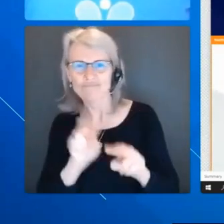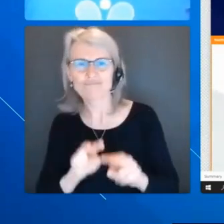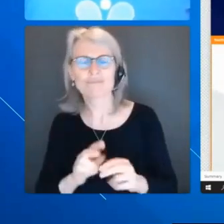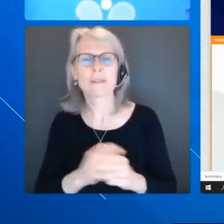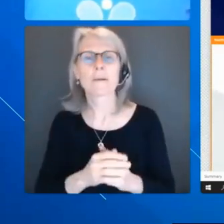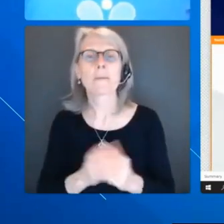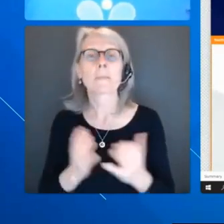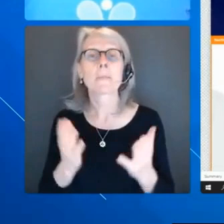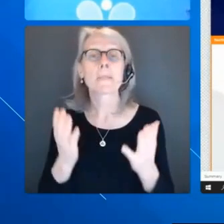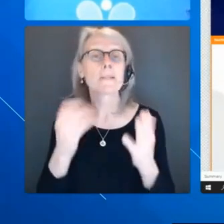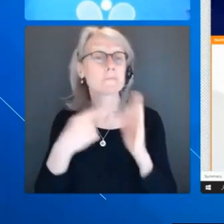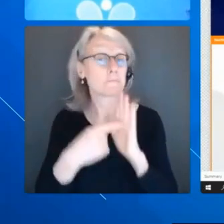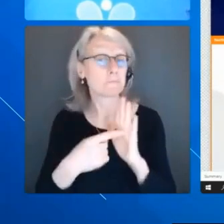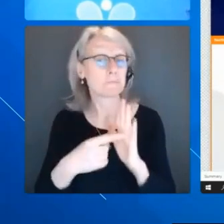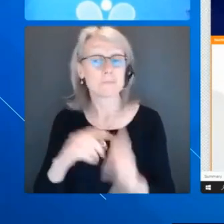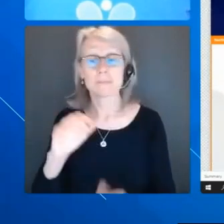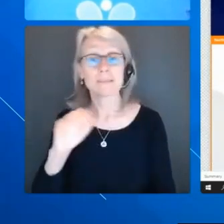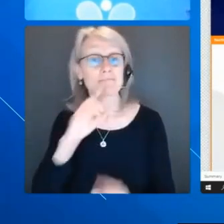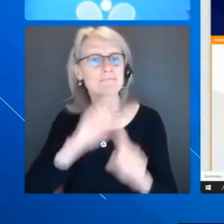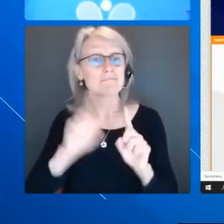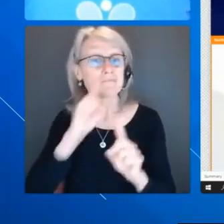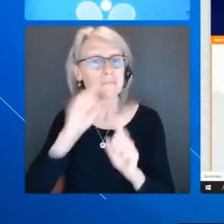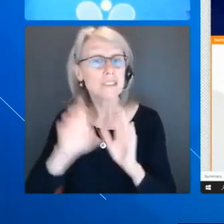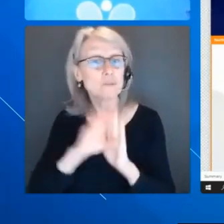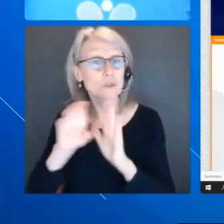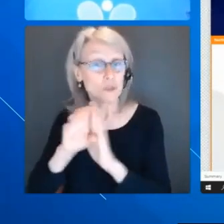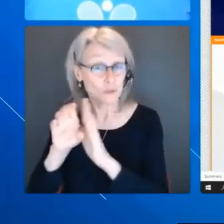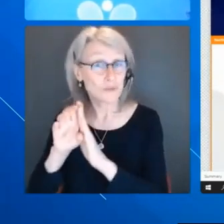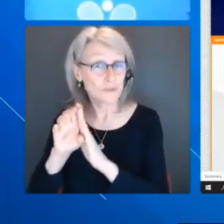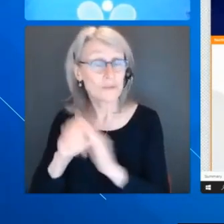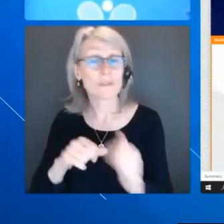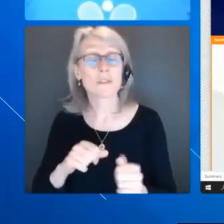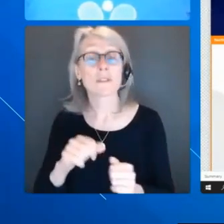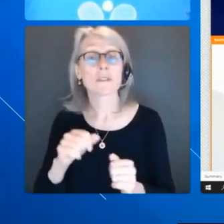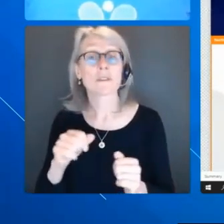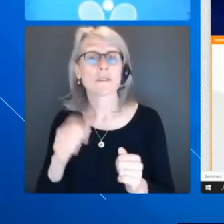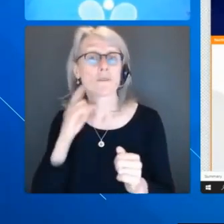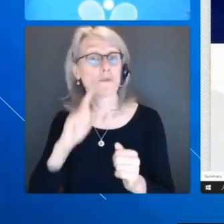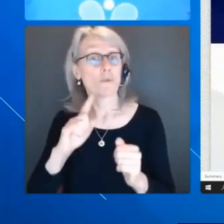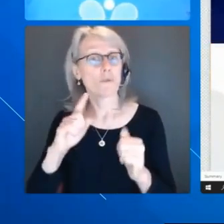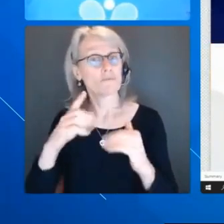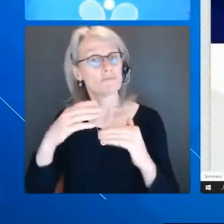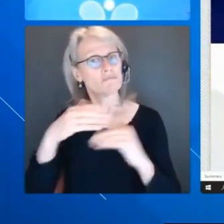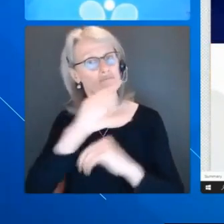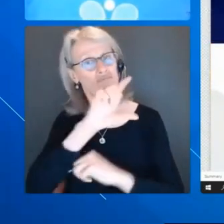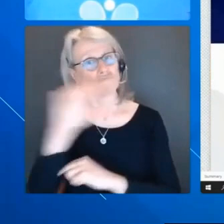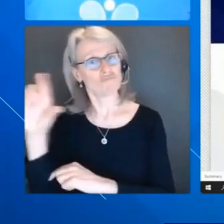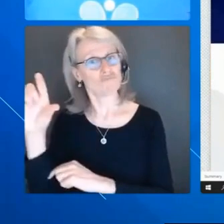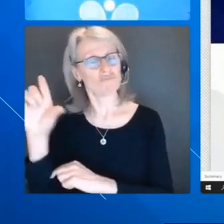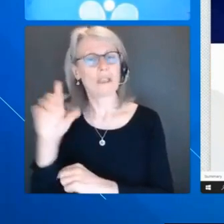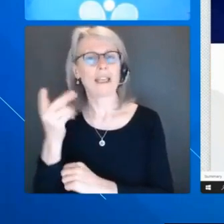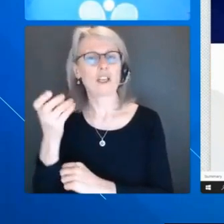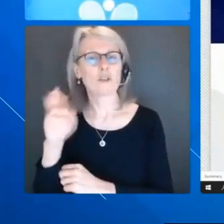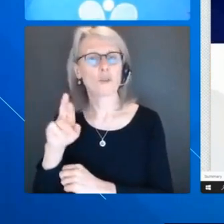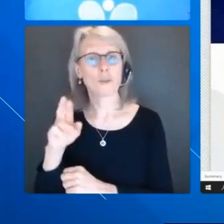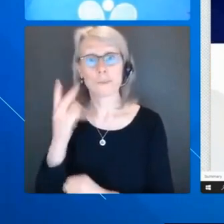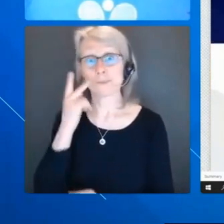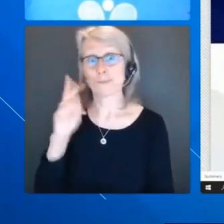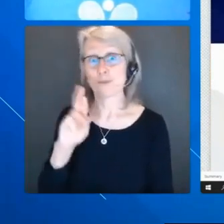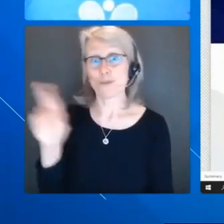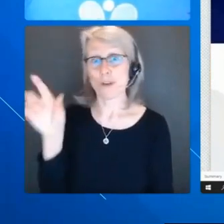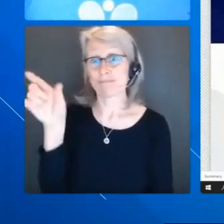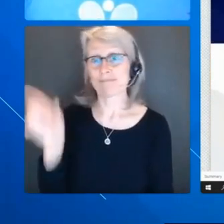Specifically, when we talk about images, if you're going to go through and use your image as the overall header, you now can see on the right hand side under